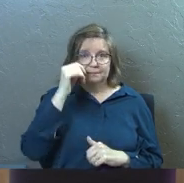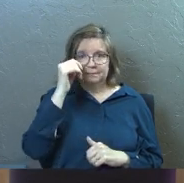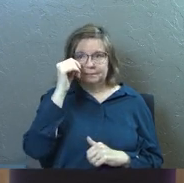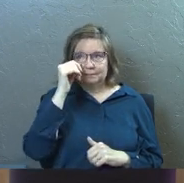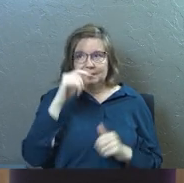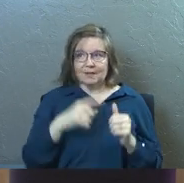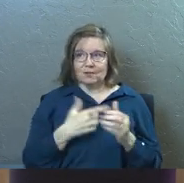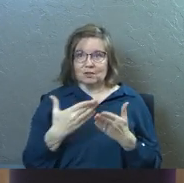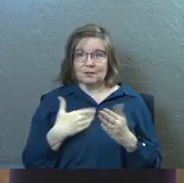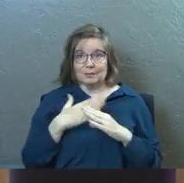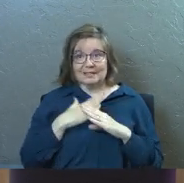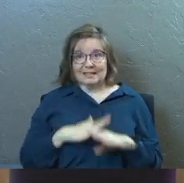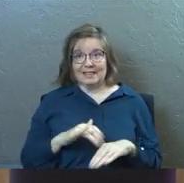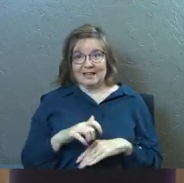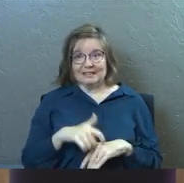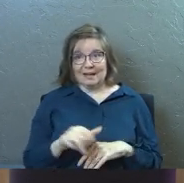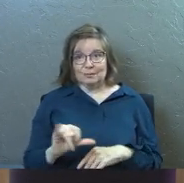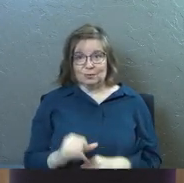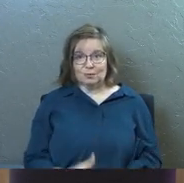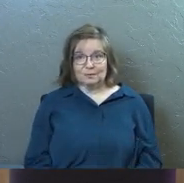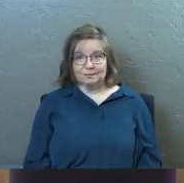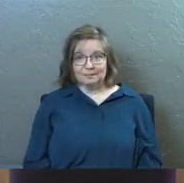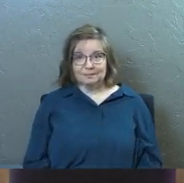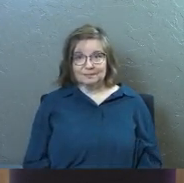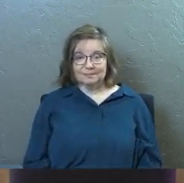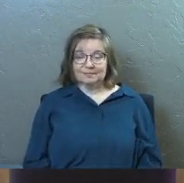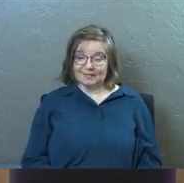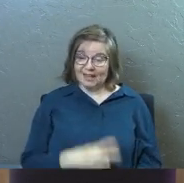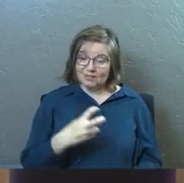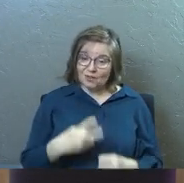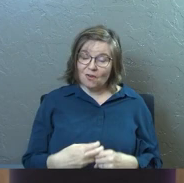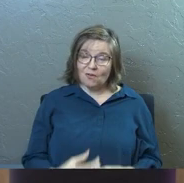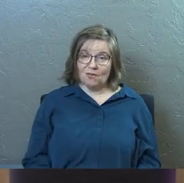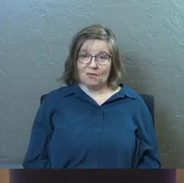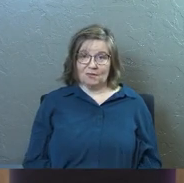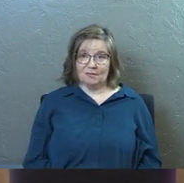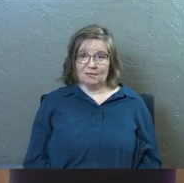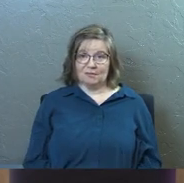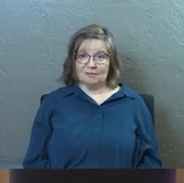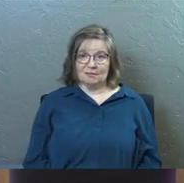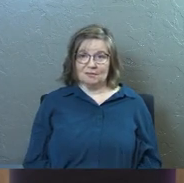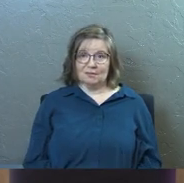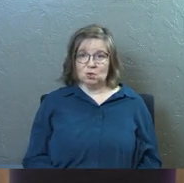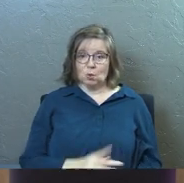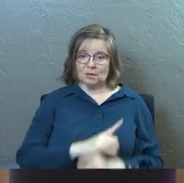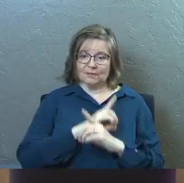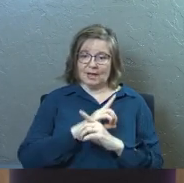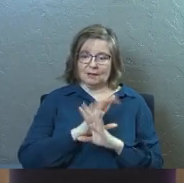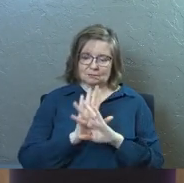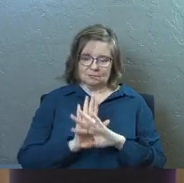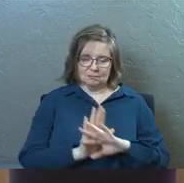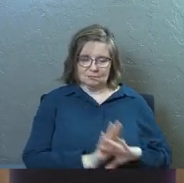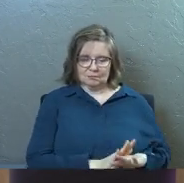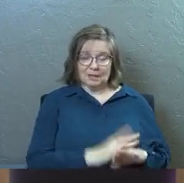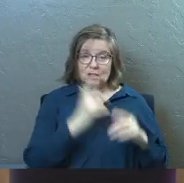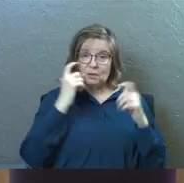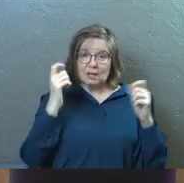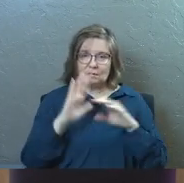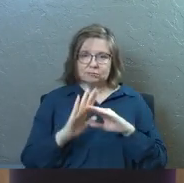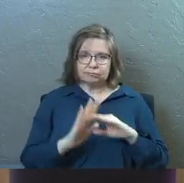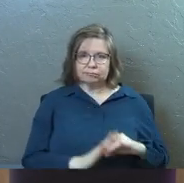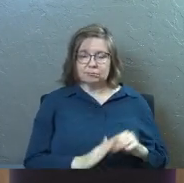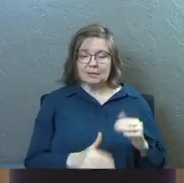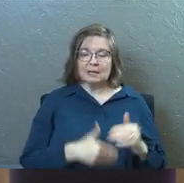Whew. Yeah, first service was pretty silent too. It's hard stuff. Cast aside your defensiveness and your ego.